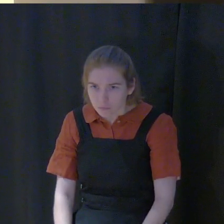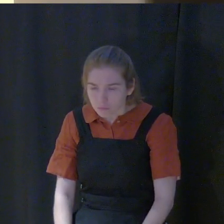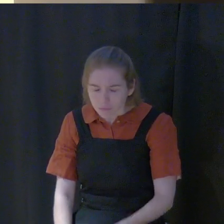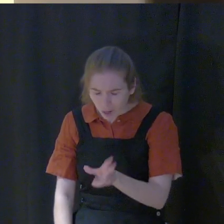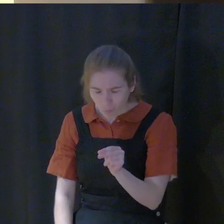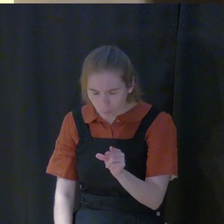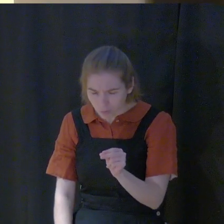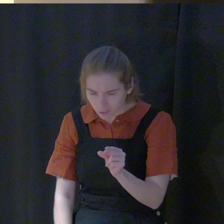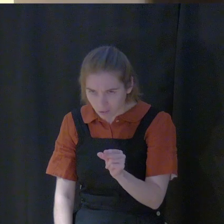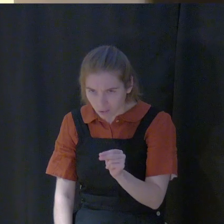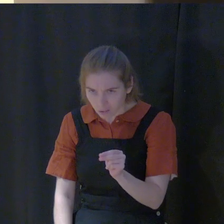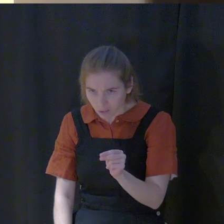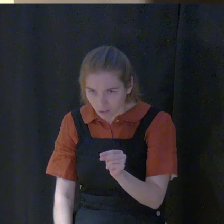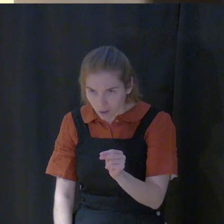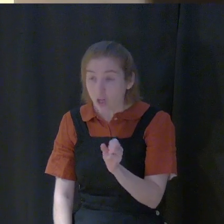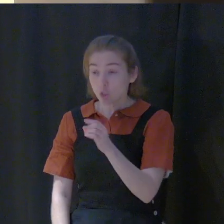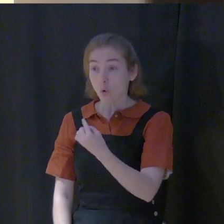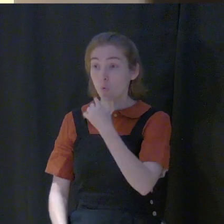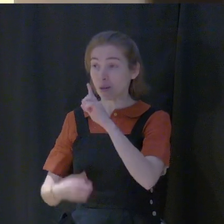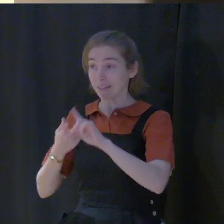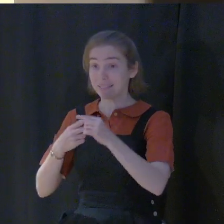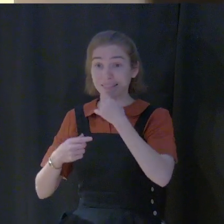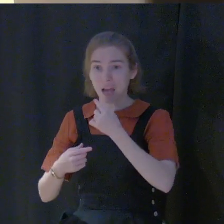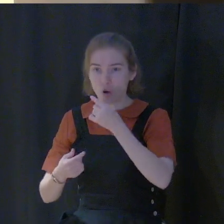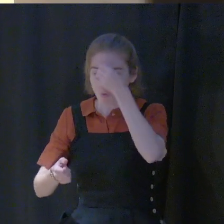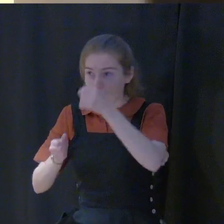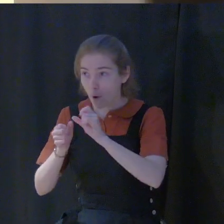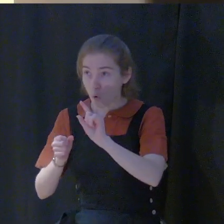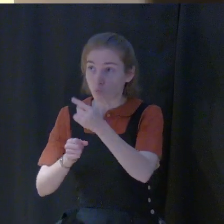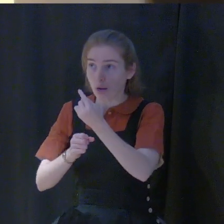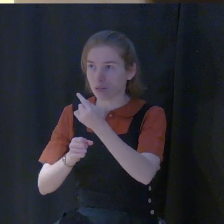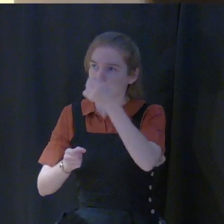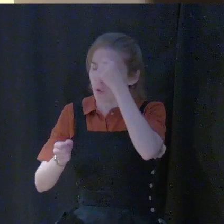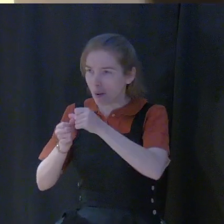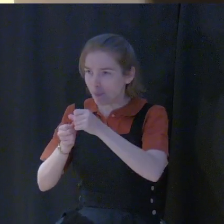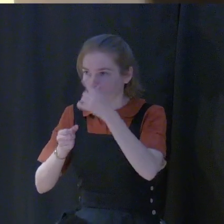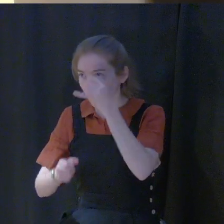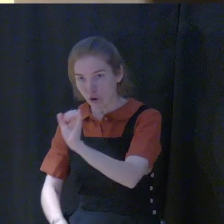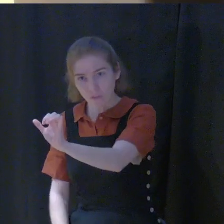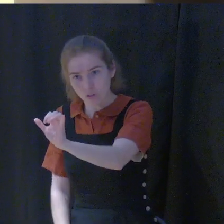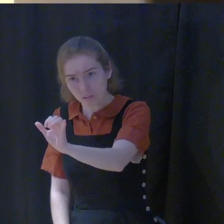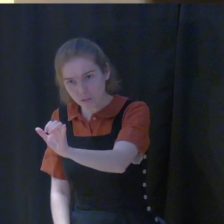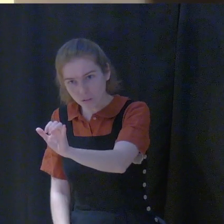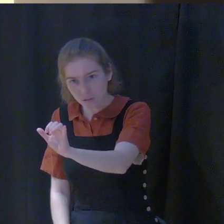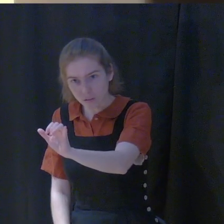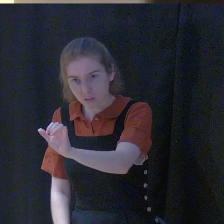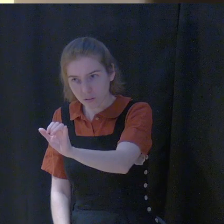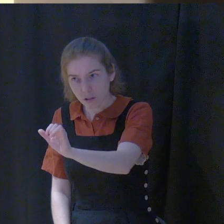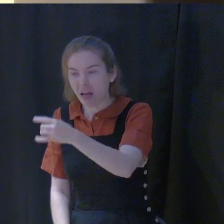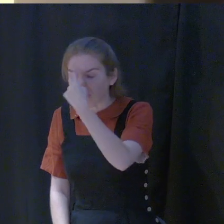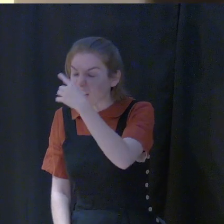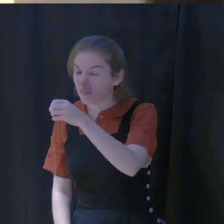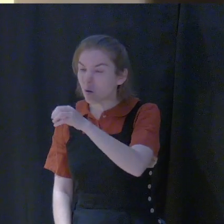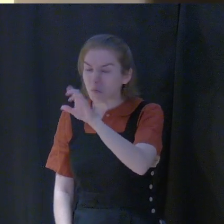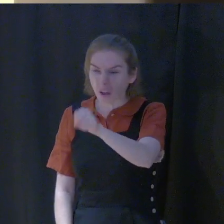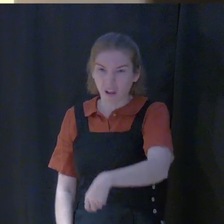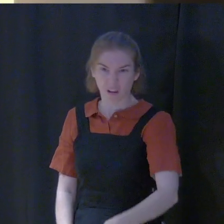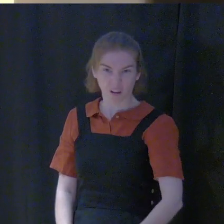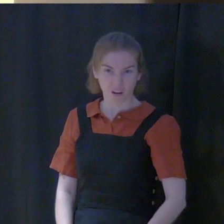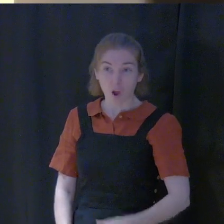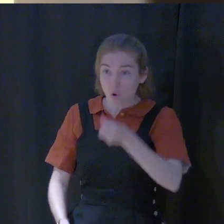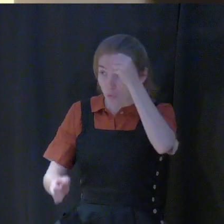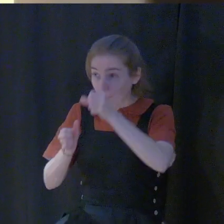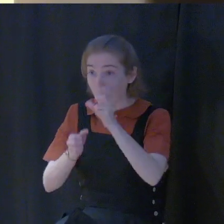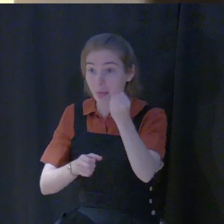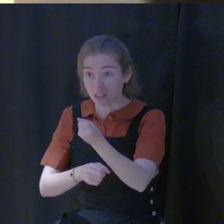No. So if he said remember once, do you think he means remember forever? I think so.